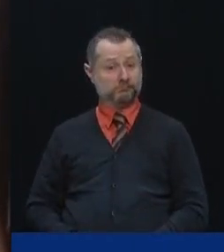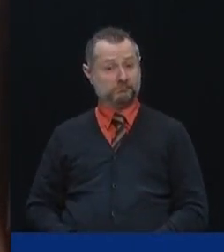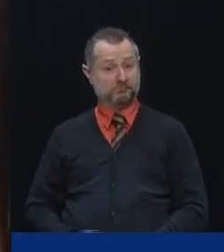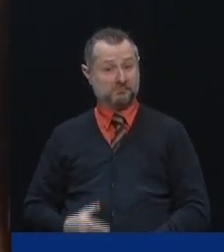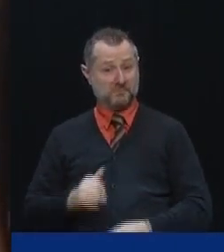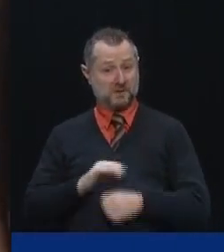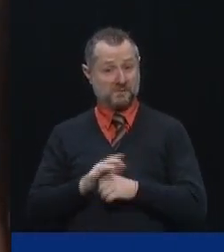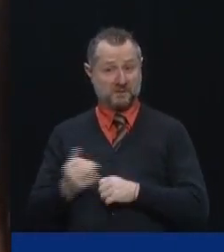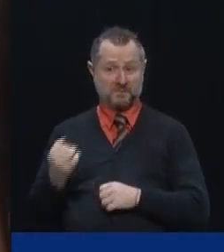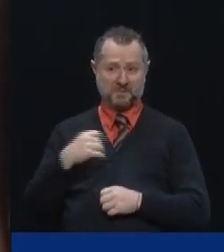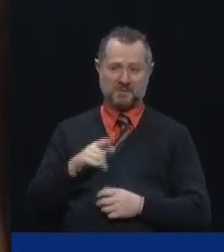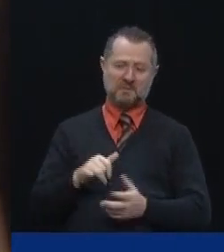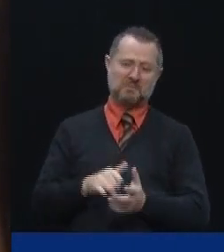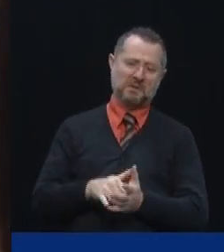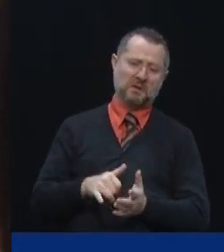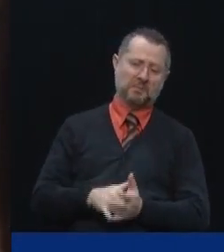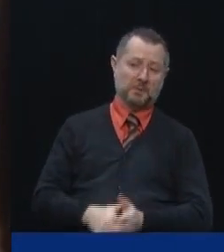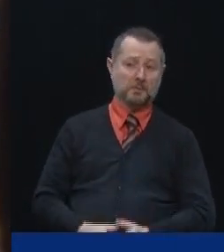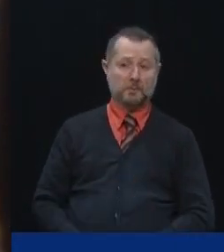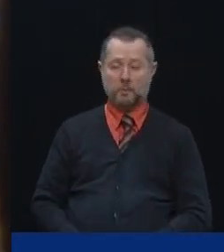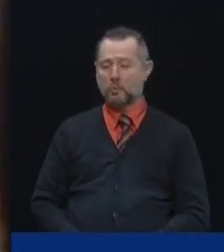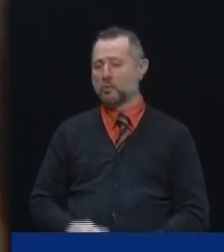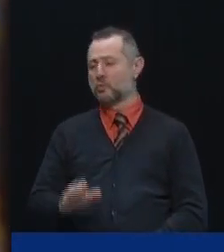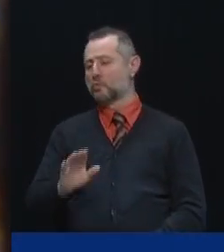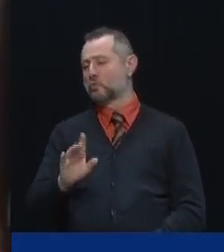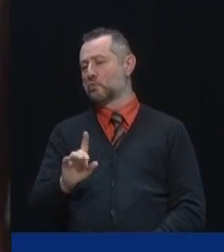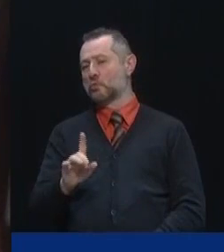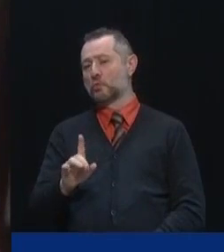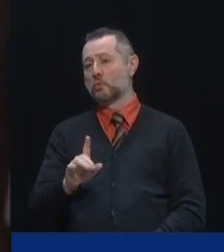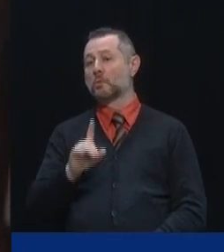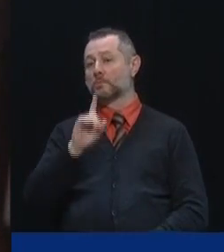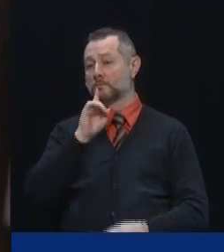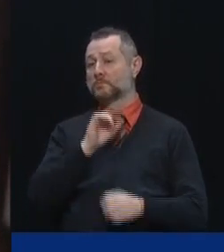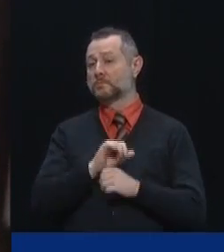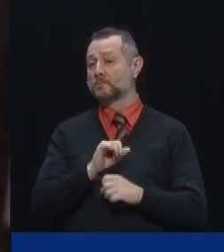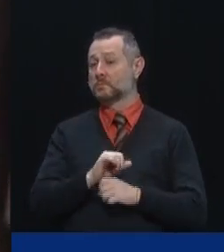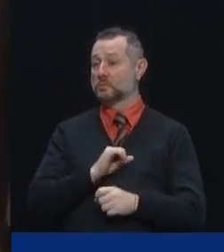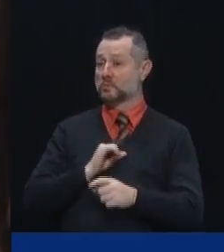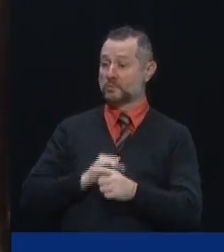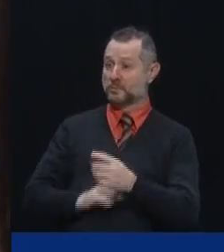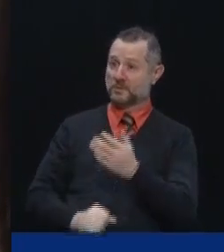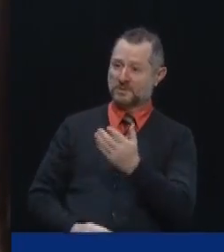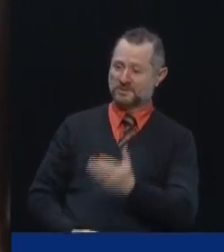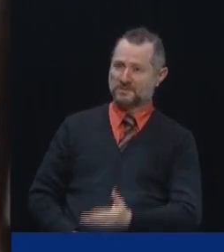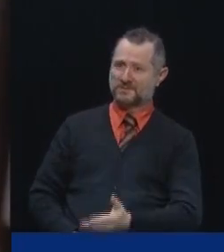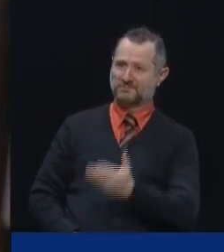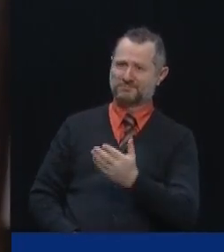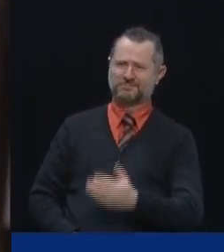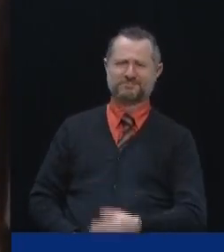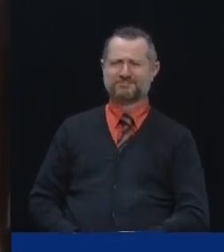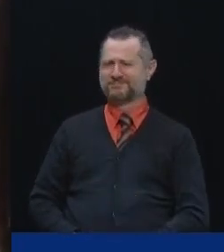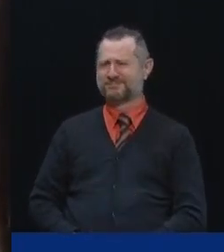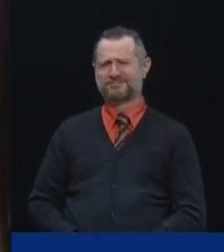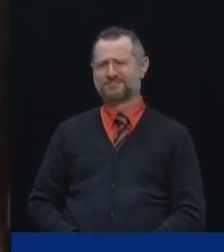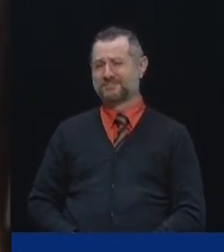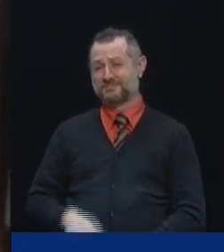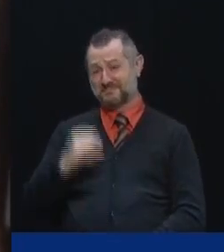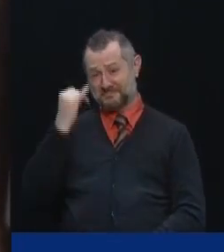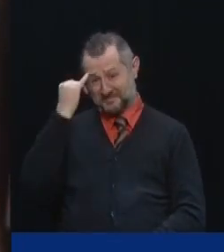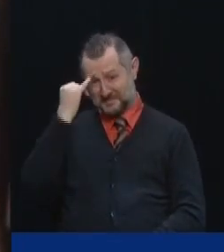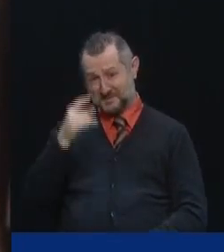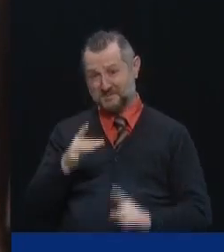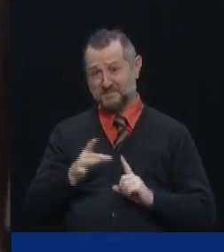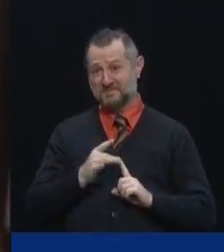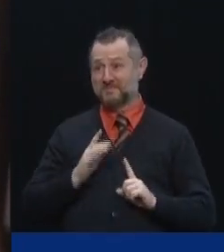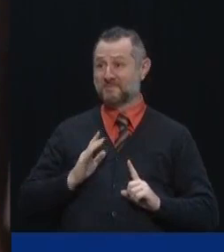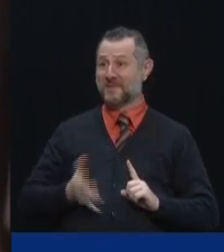COVID. Okay, maybe a Superman, maybe a Superwoman. You can get it and give it to someone else who is